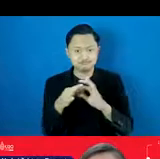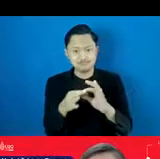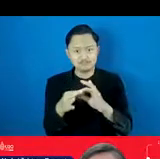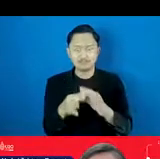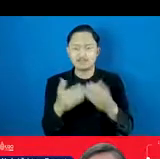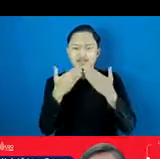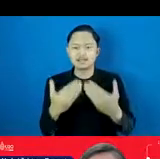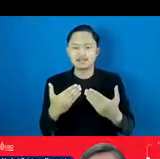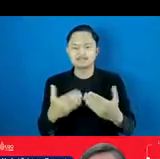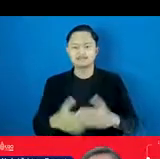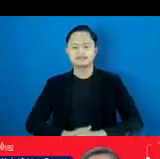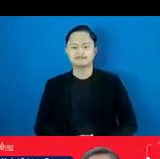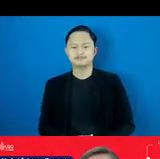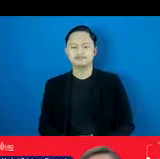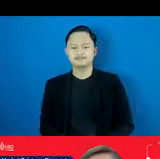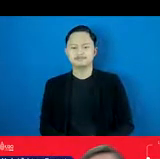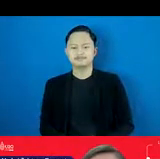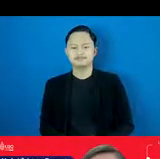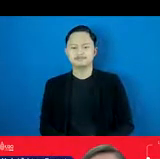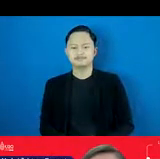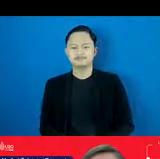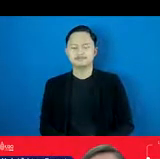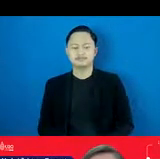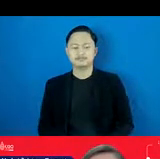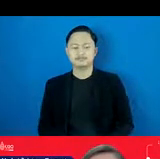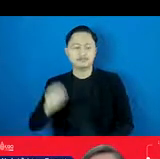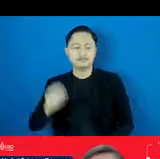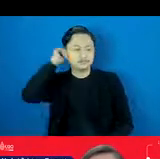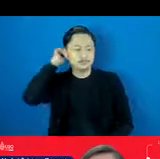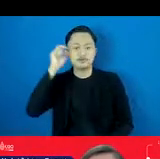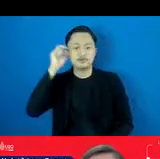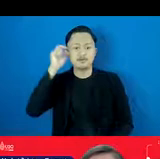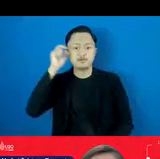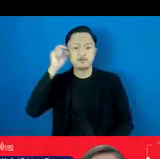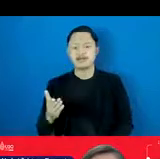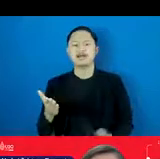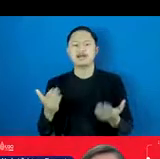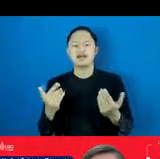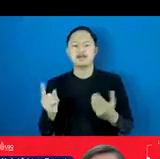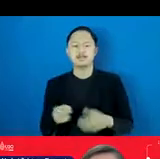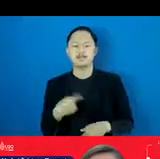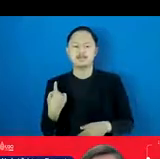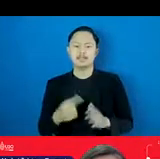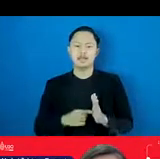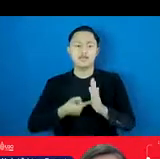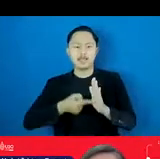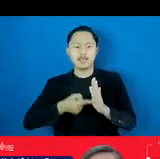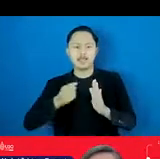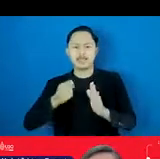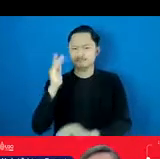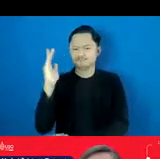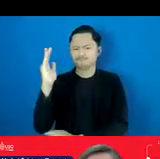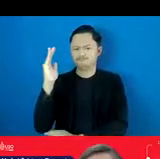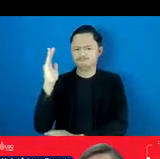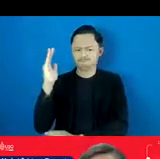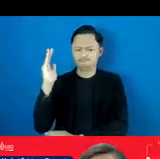for this matter. And ladies and gentlemen, before we start, I would like to also introduce our speakers today.